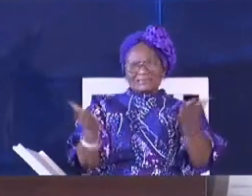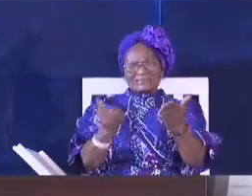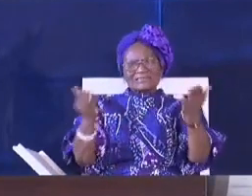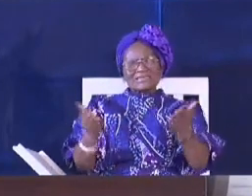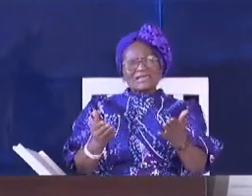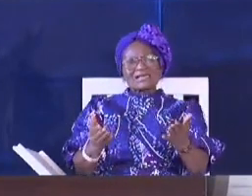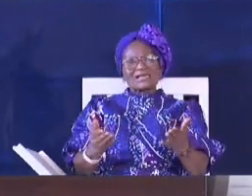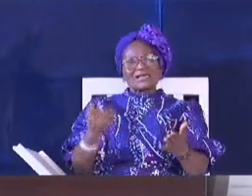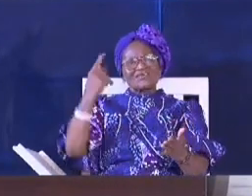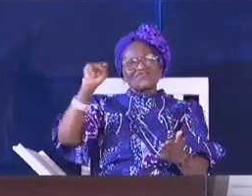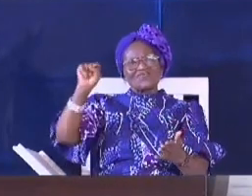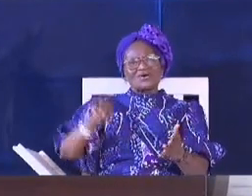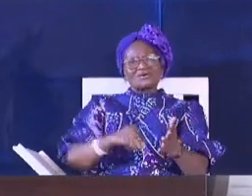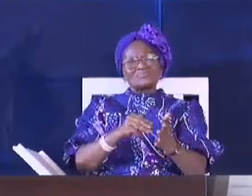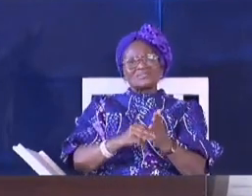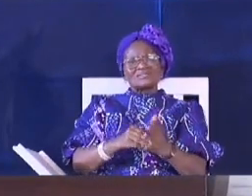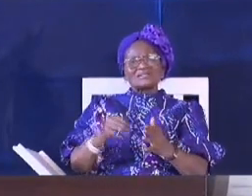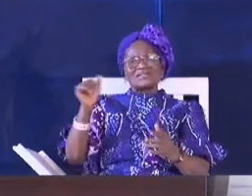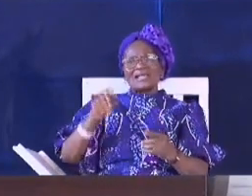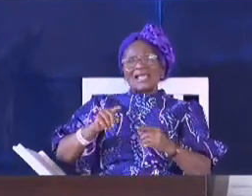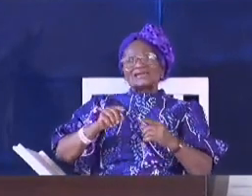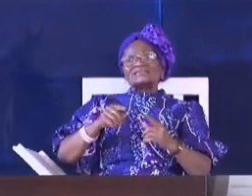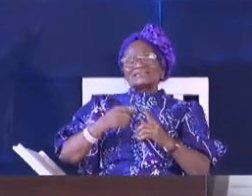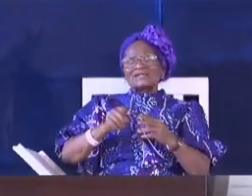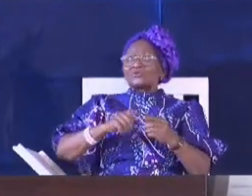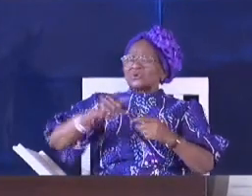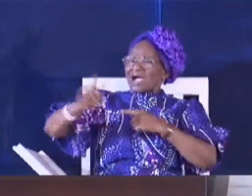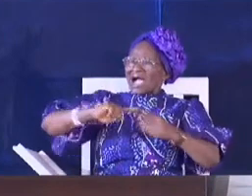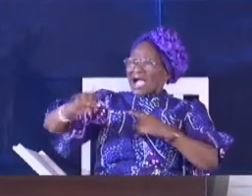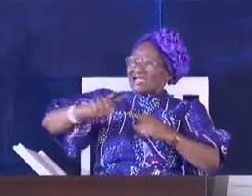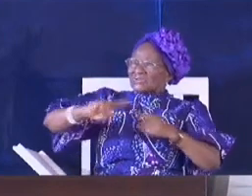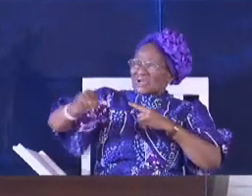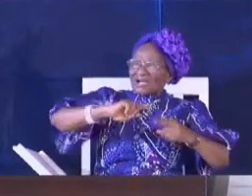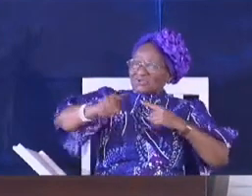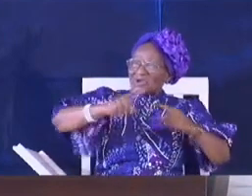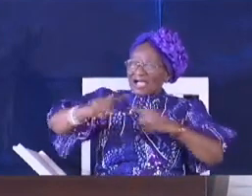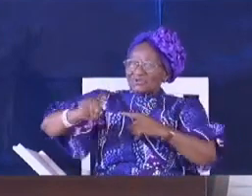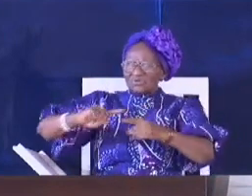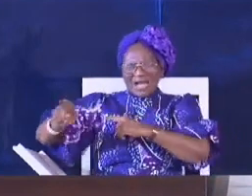And for some minutes they were arguing forward and backward.